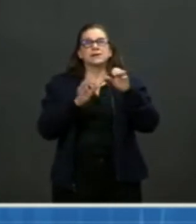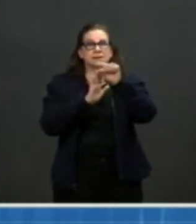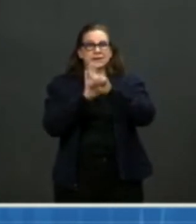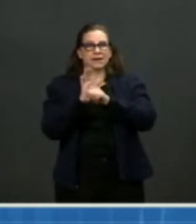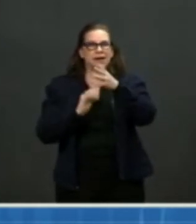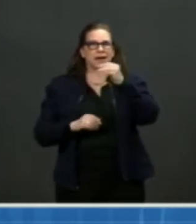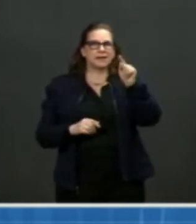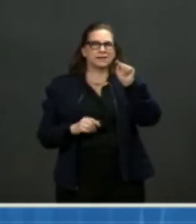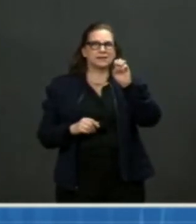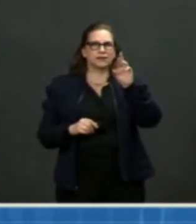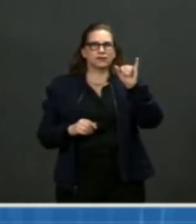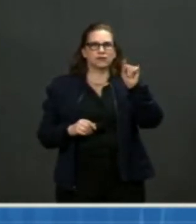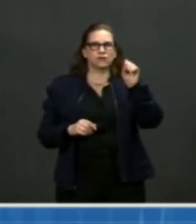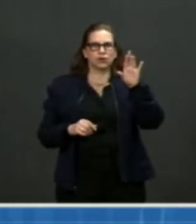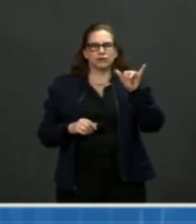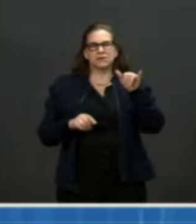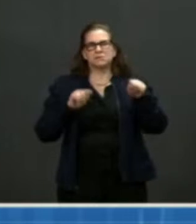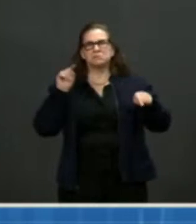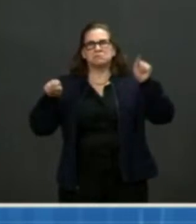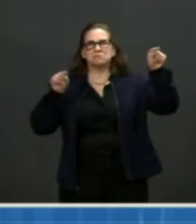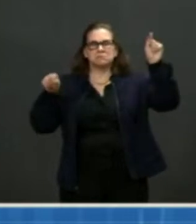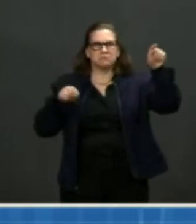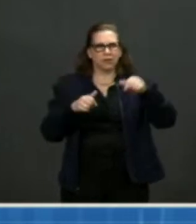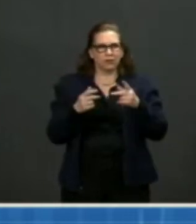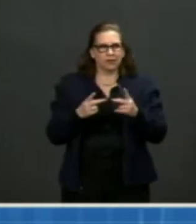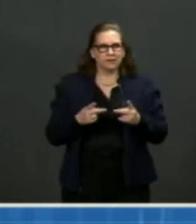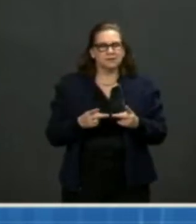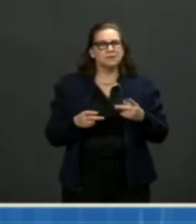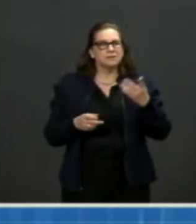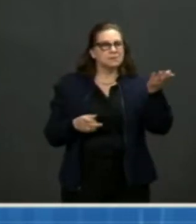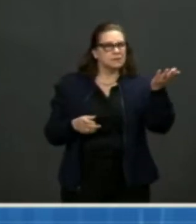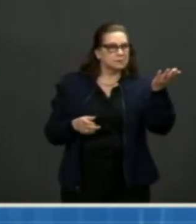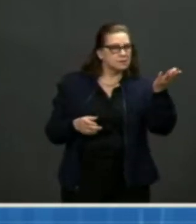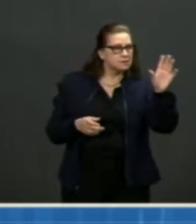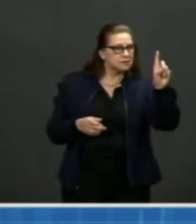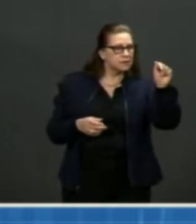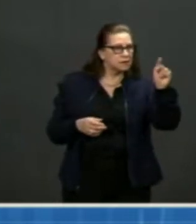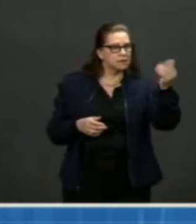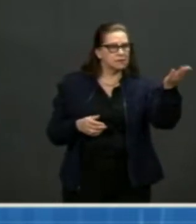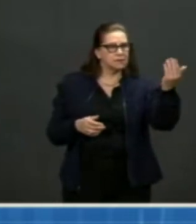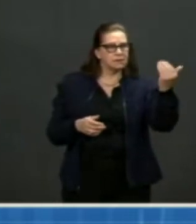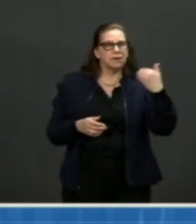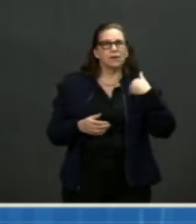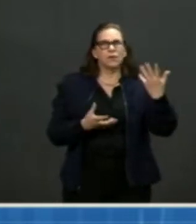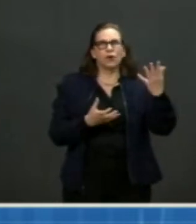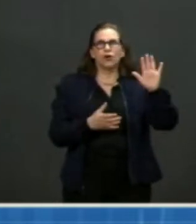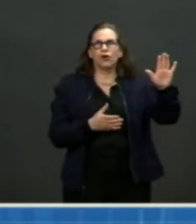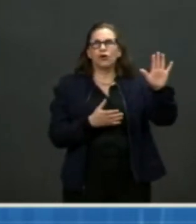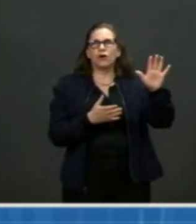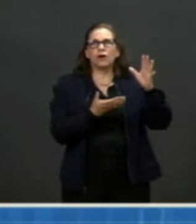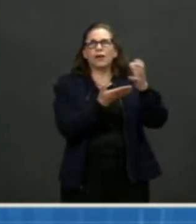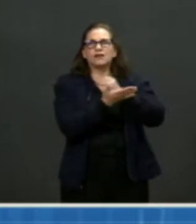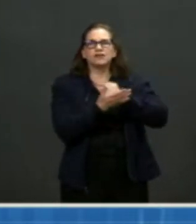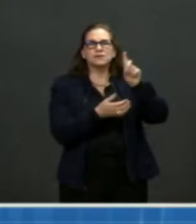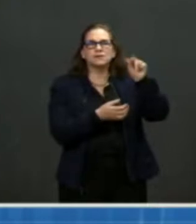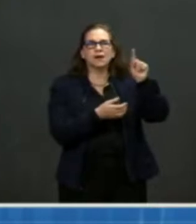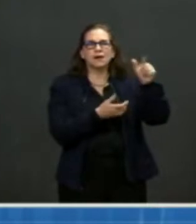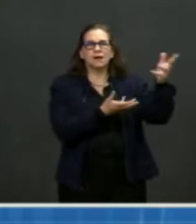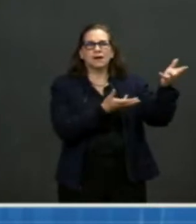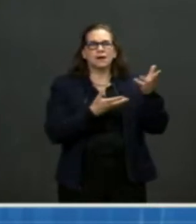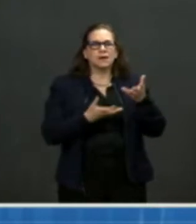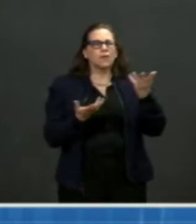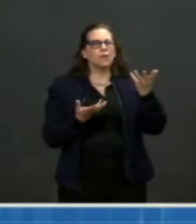case data, to look at what's happening with the variants, and to do as much outreach as we can to try